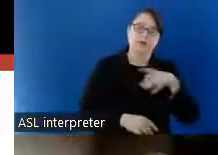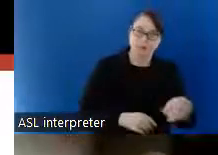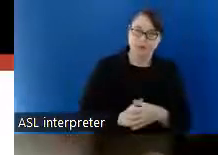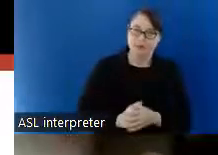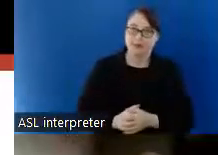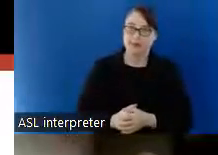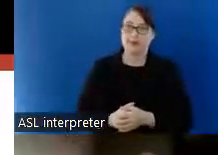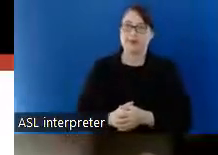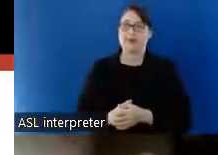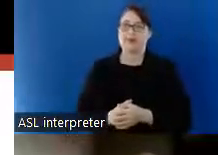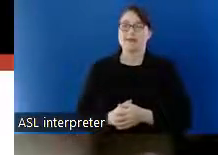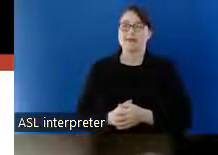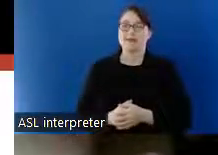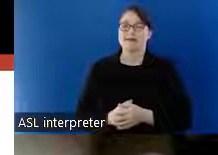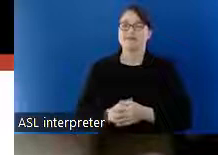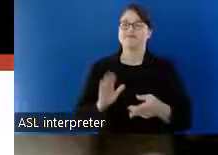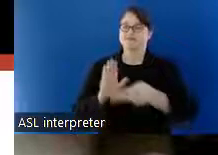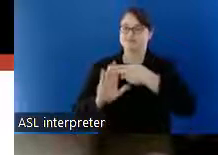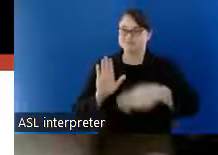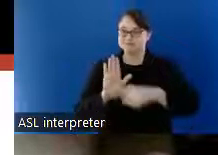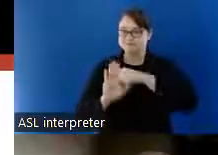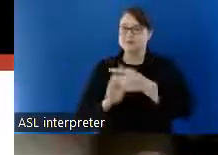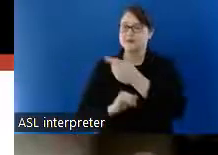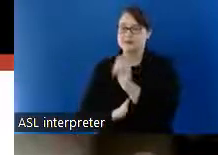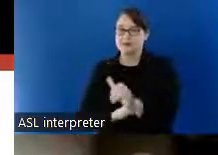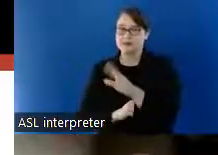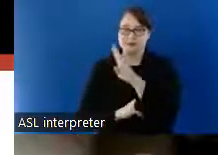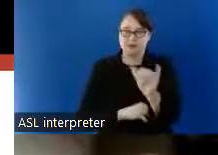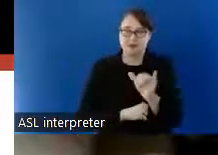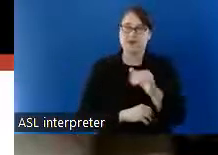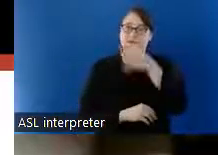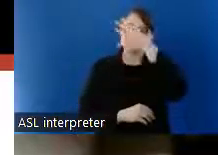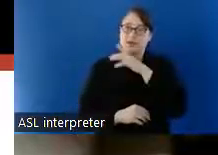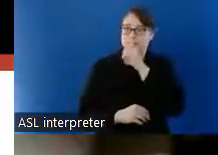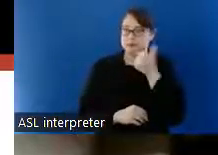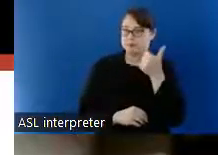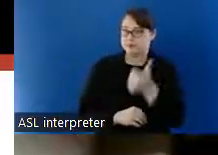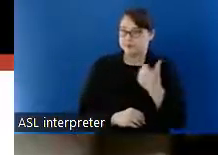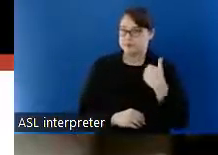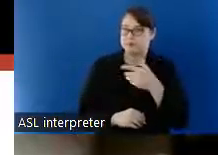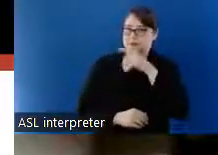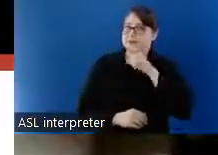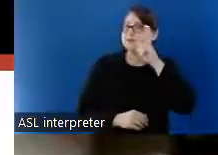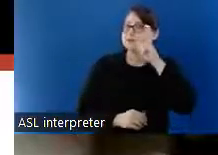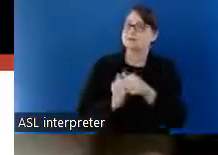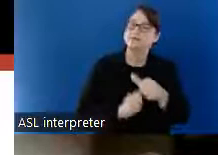most affected population, gay, bisexual, and other men who have sex with men, circled in red.